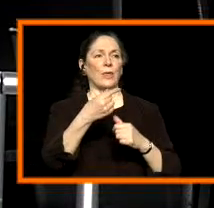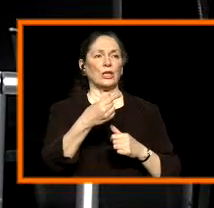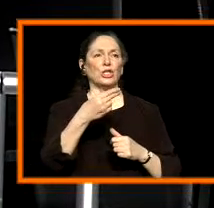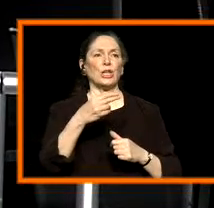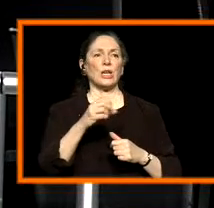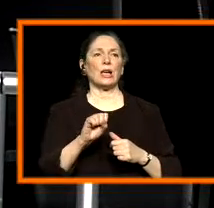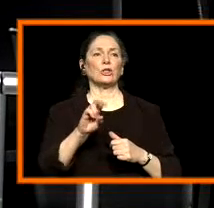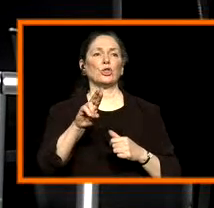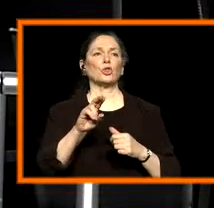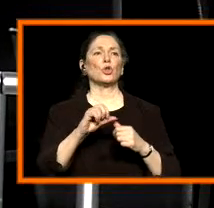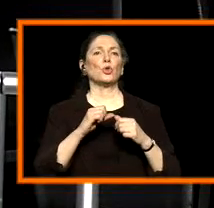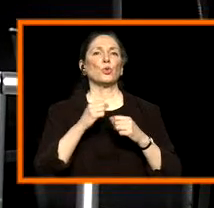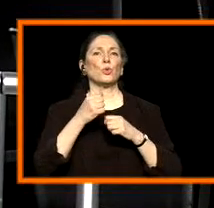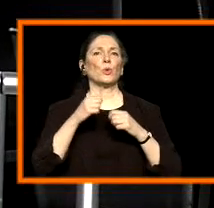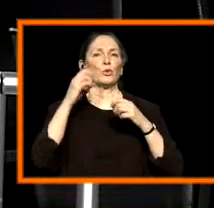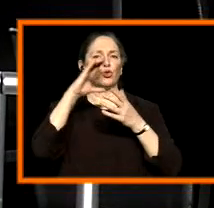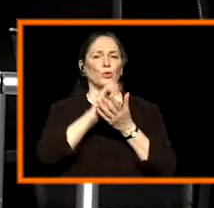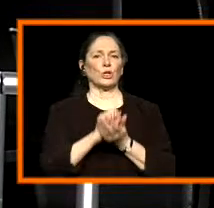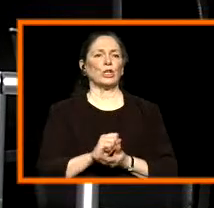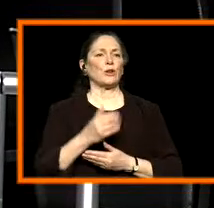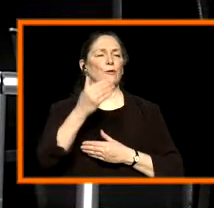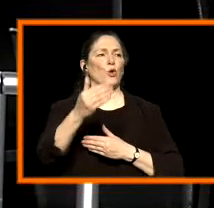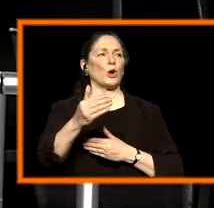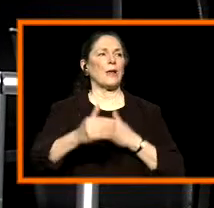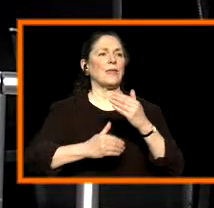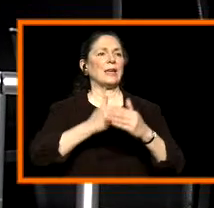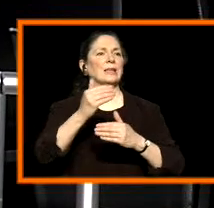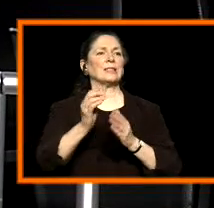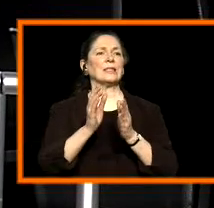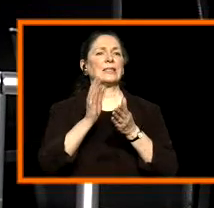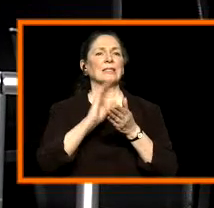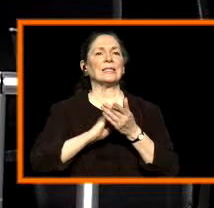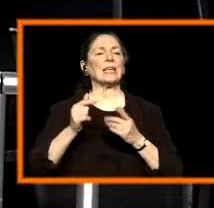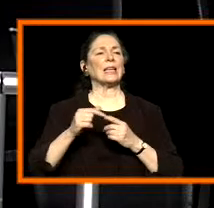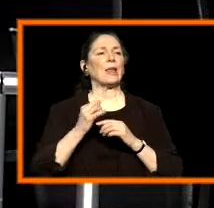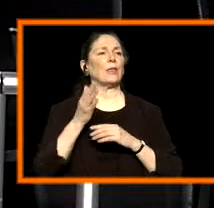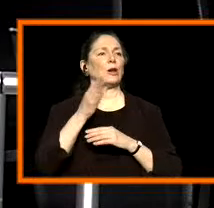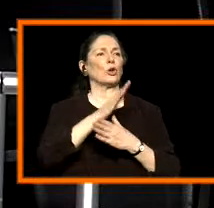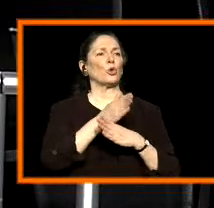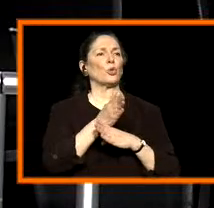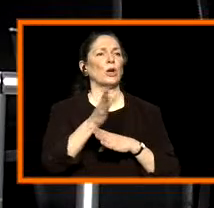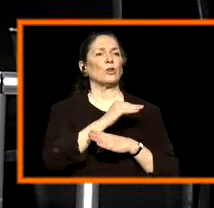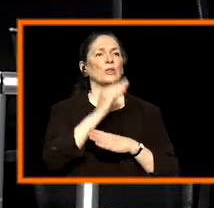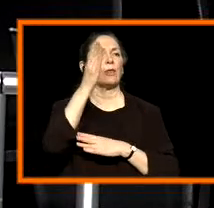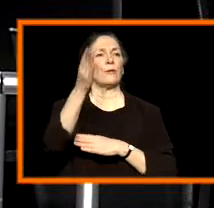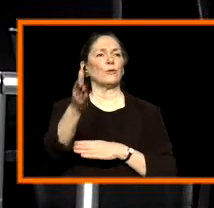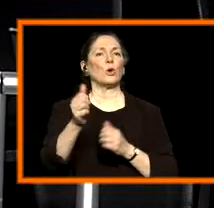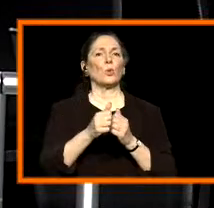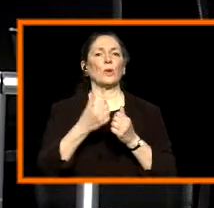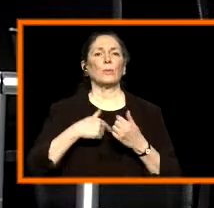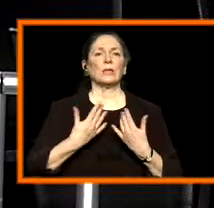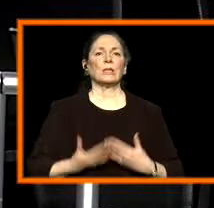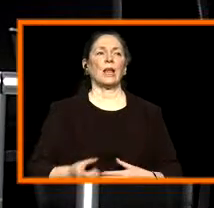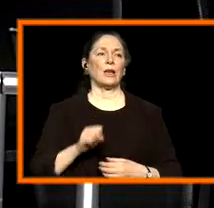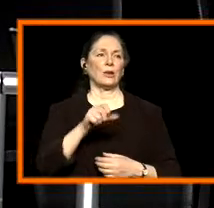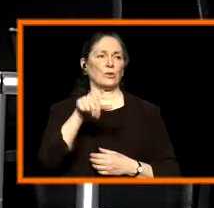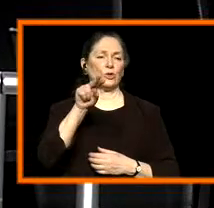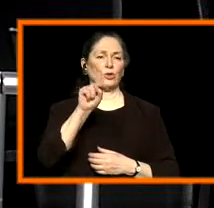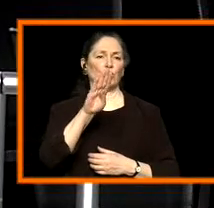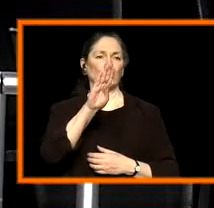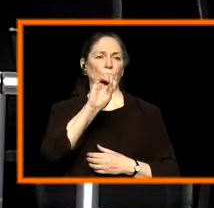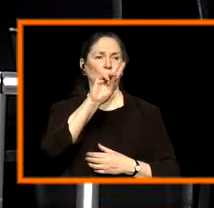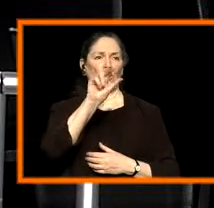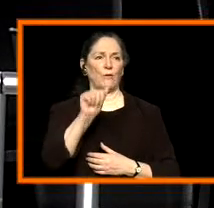torch forward as they succeed in their careers and in their future. With me today is Susan